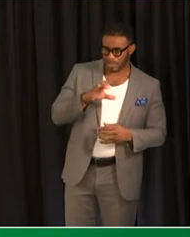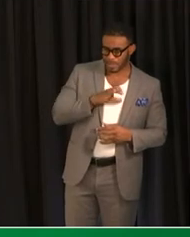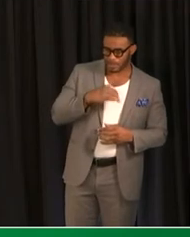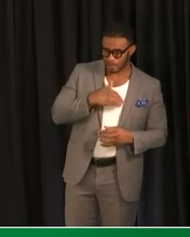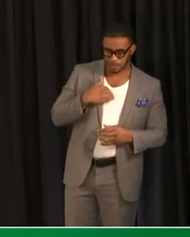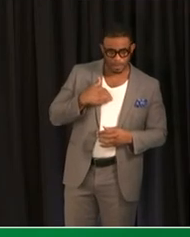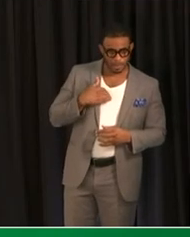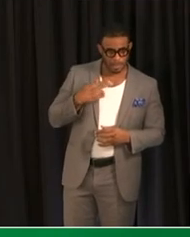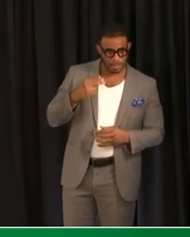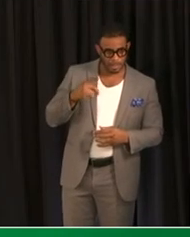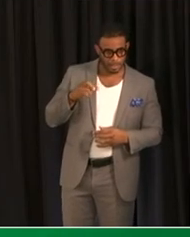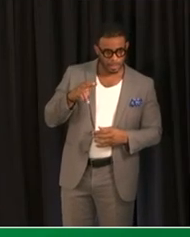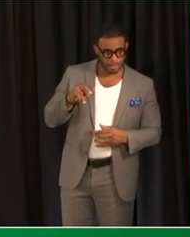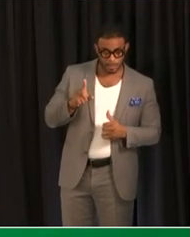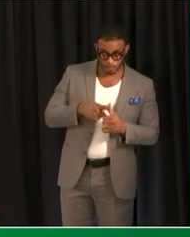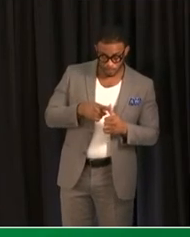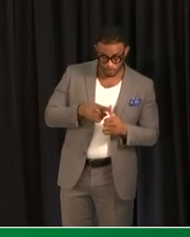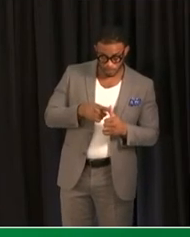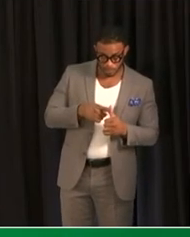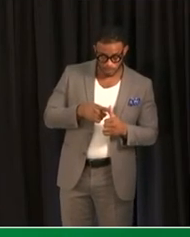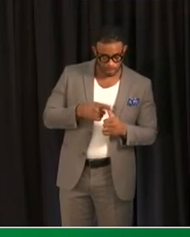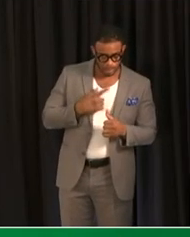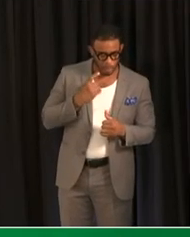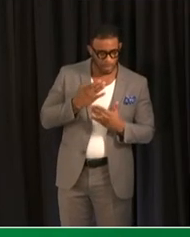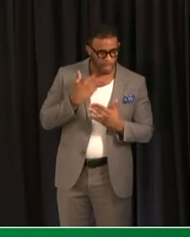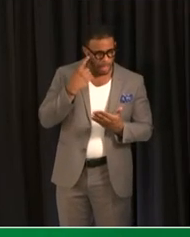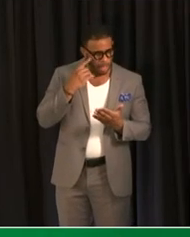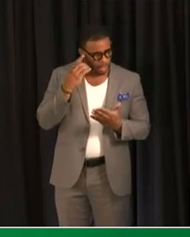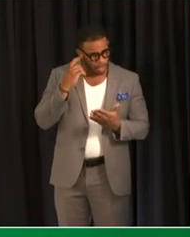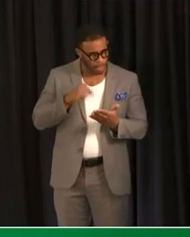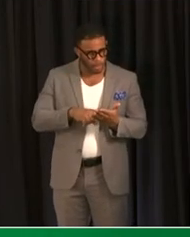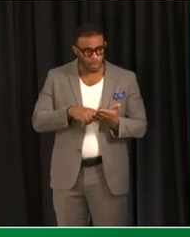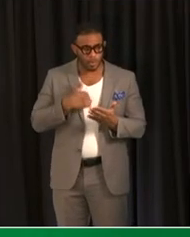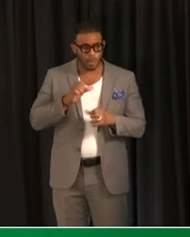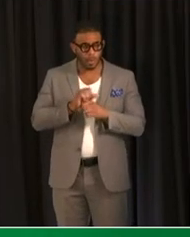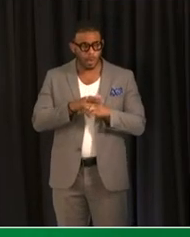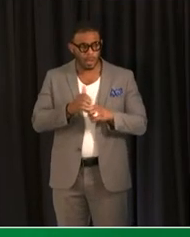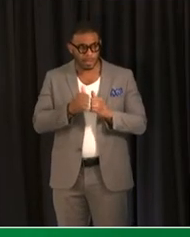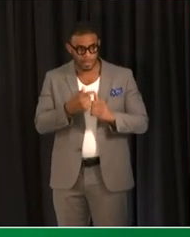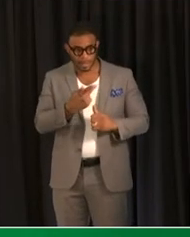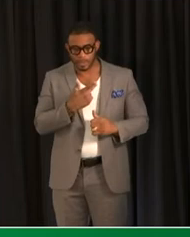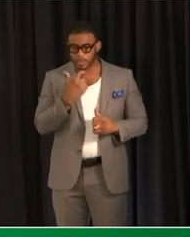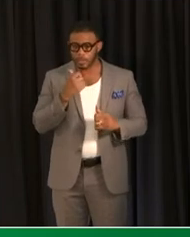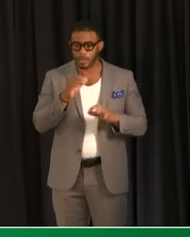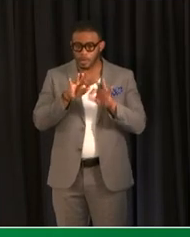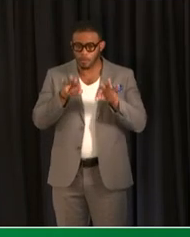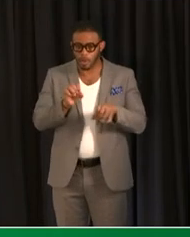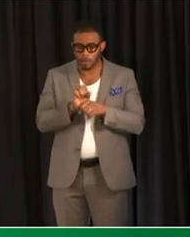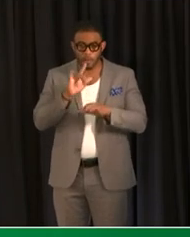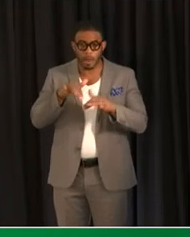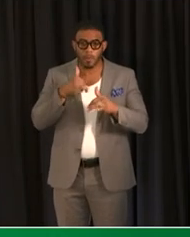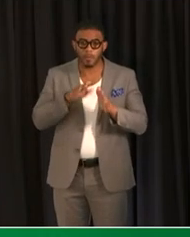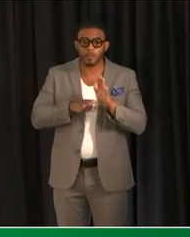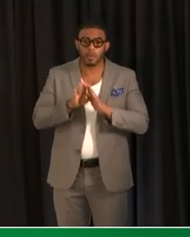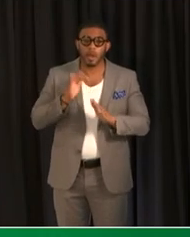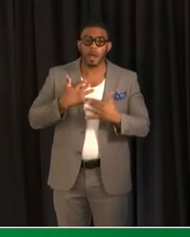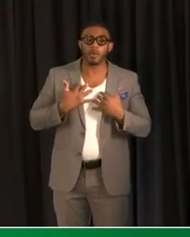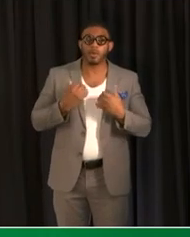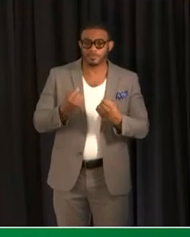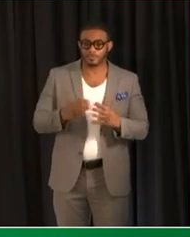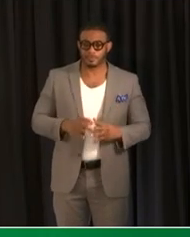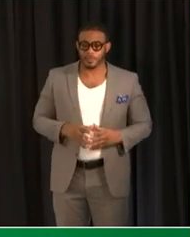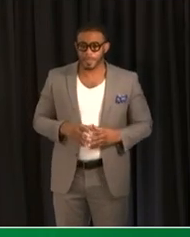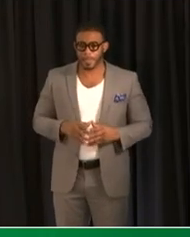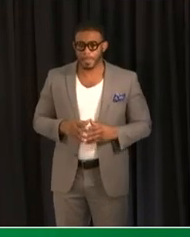council members. Maybe I'll go to Councilmember Henderson first. After just one thing I know that we've worked on together is kind of a framework for how we think about